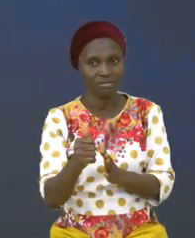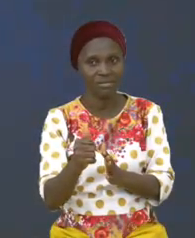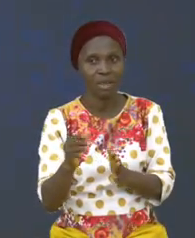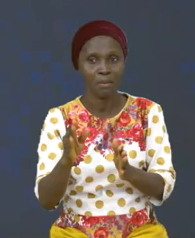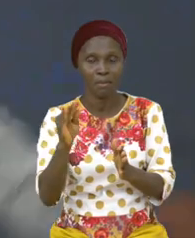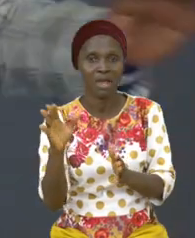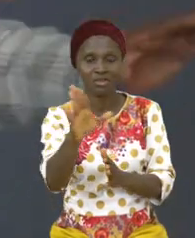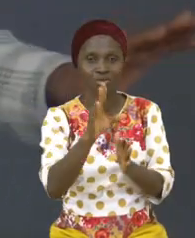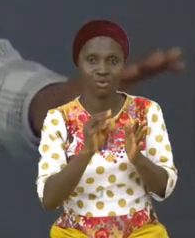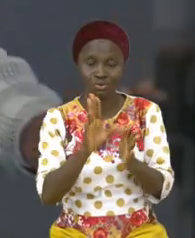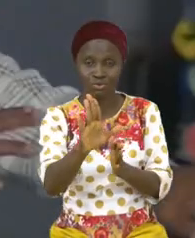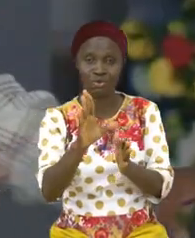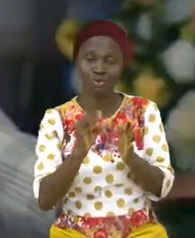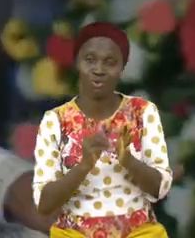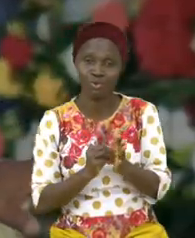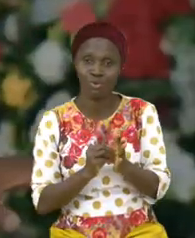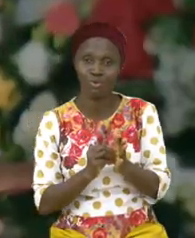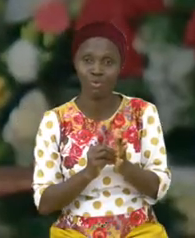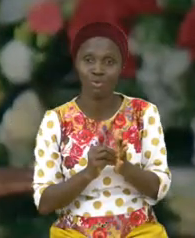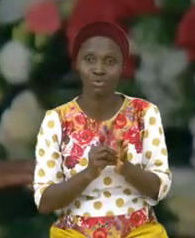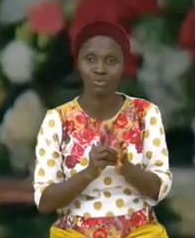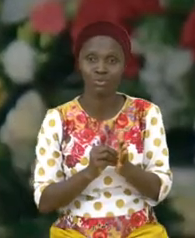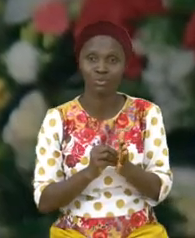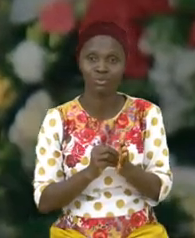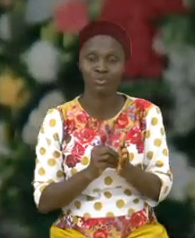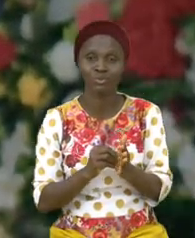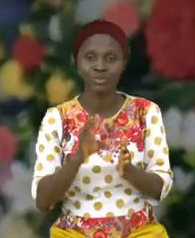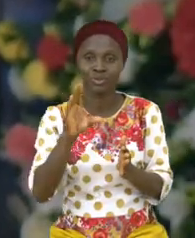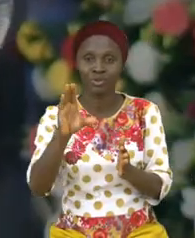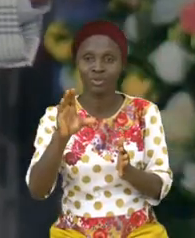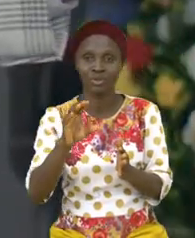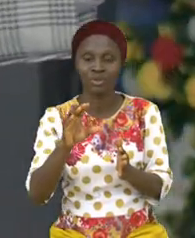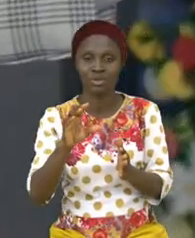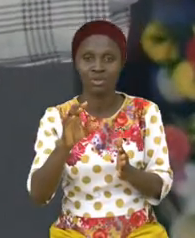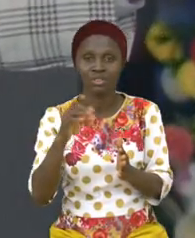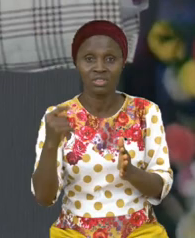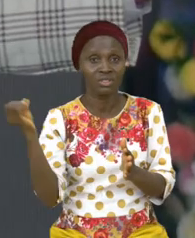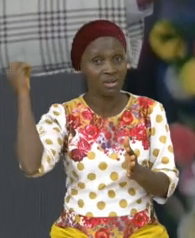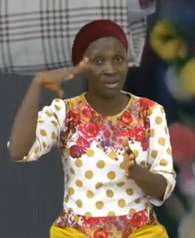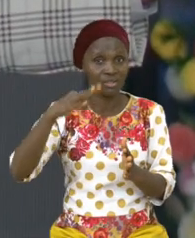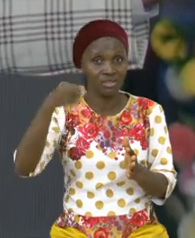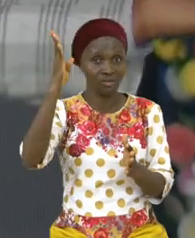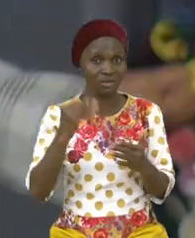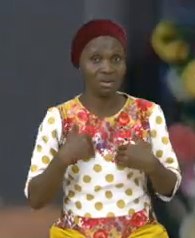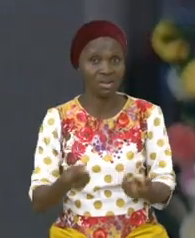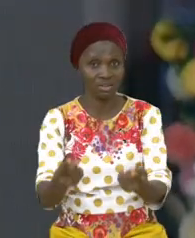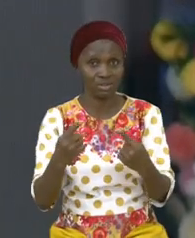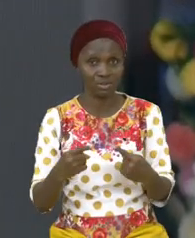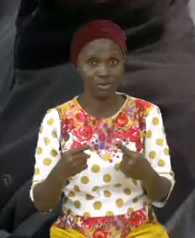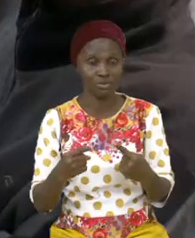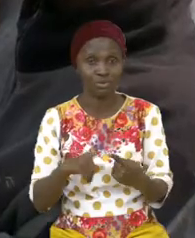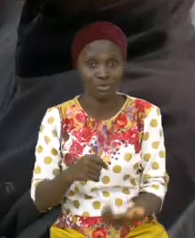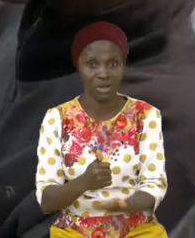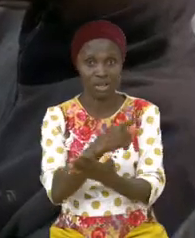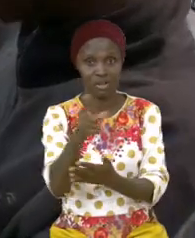gumption. What gumption cannot achieve, the grace of God has come, will achieve